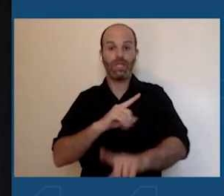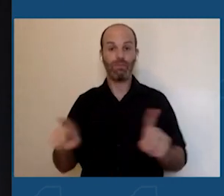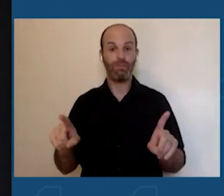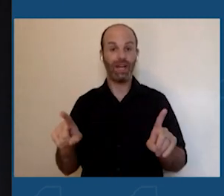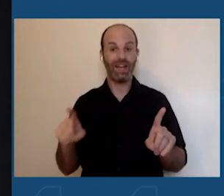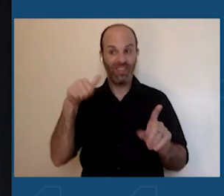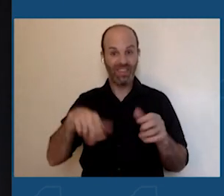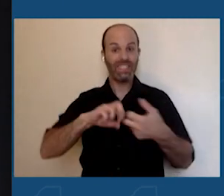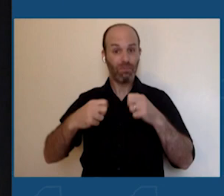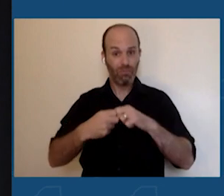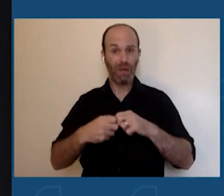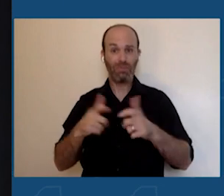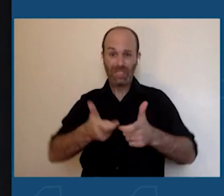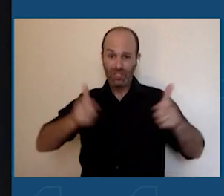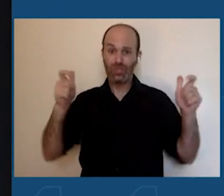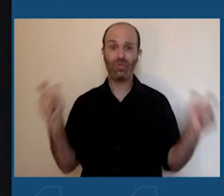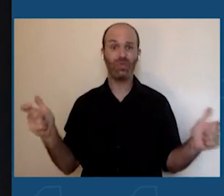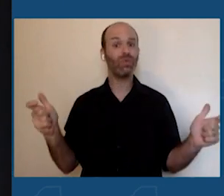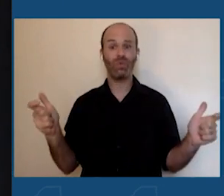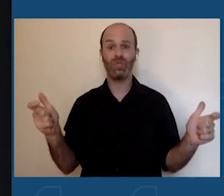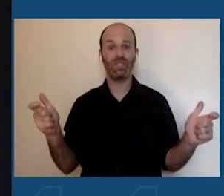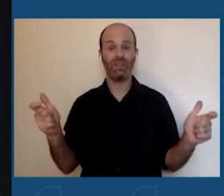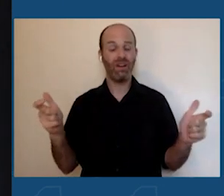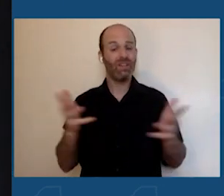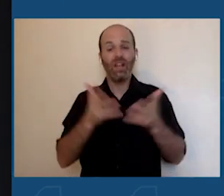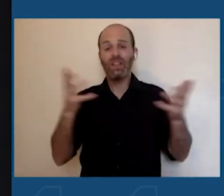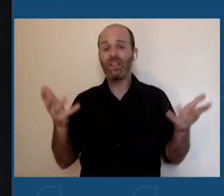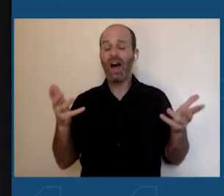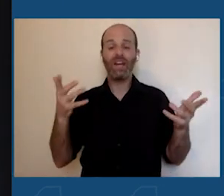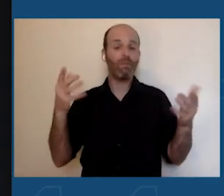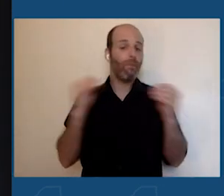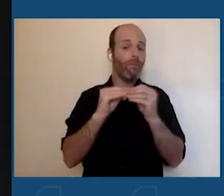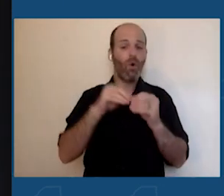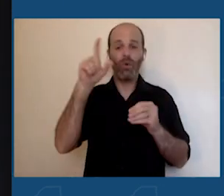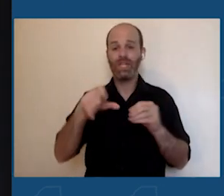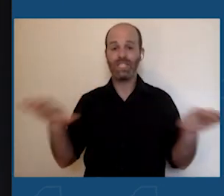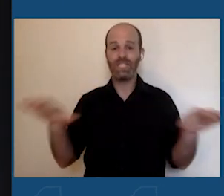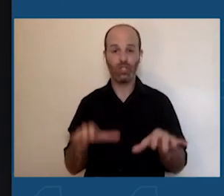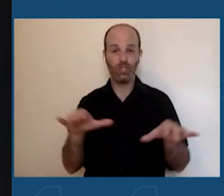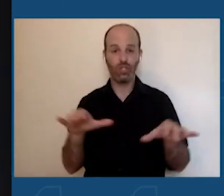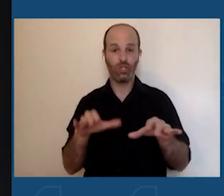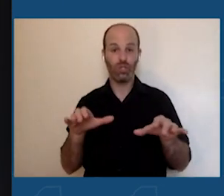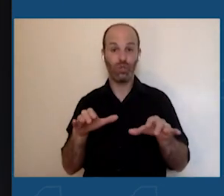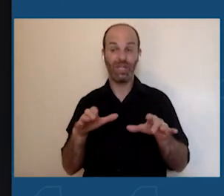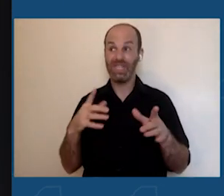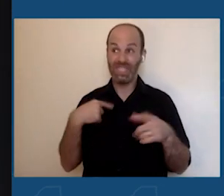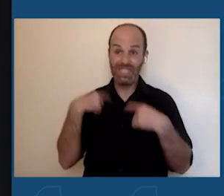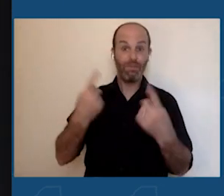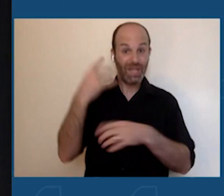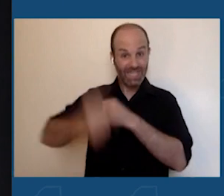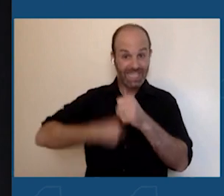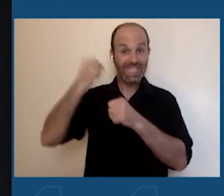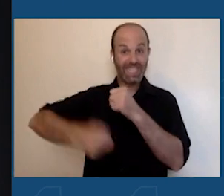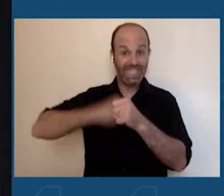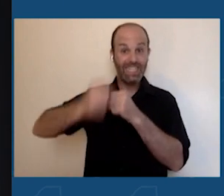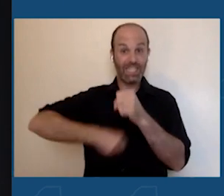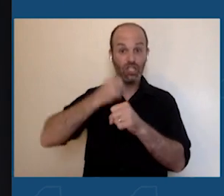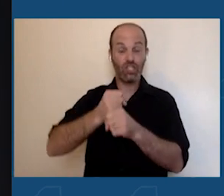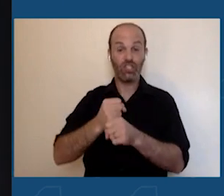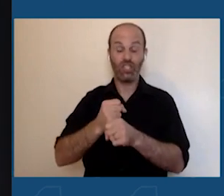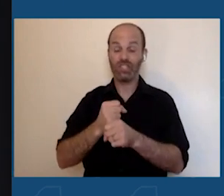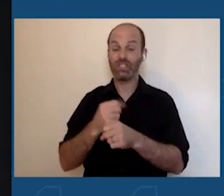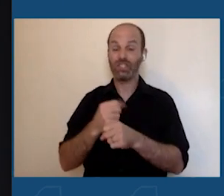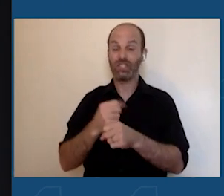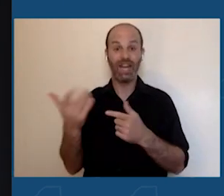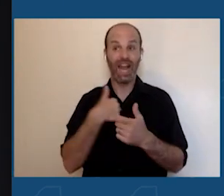so massive. There's so much more that needs to be done. This has occurred over decades, and it's going to take a long time to fix in a responsible